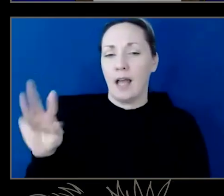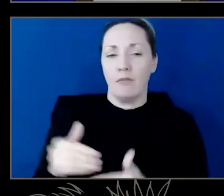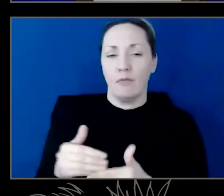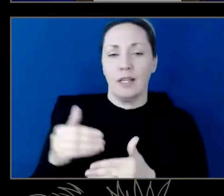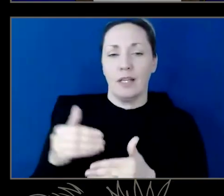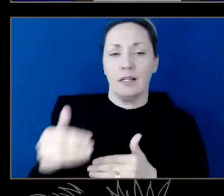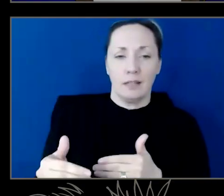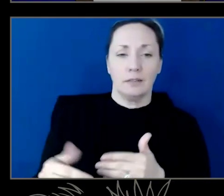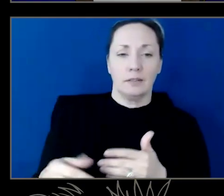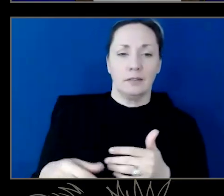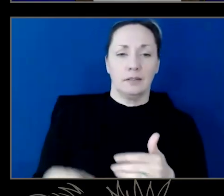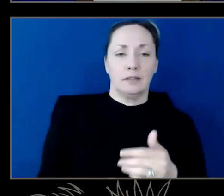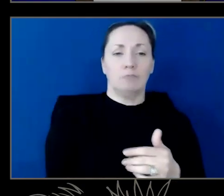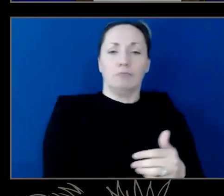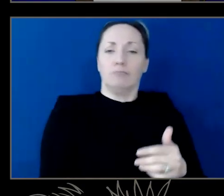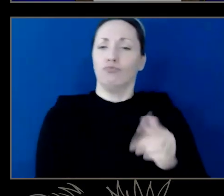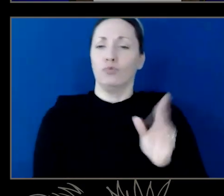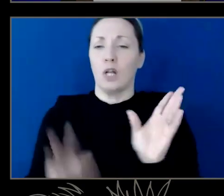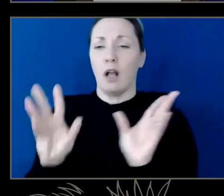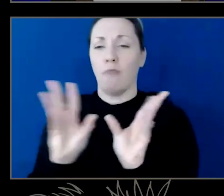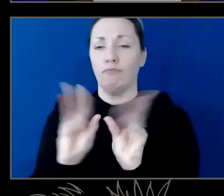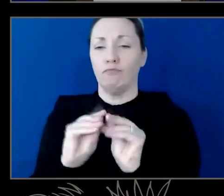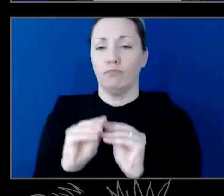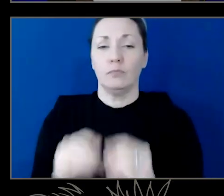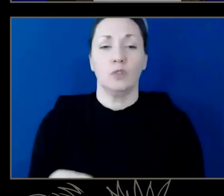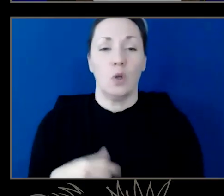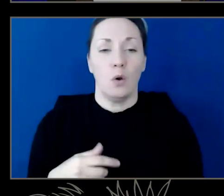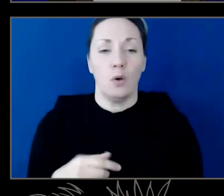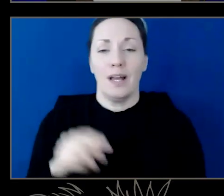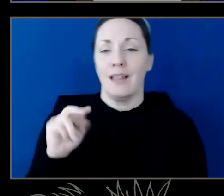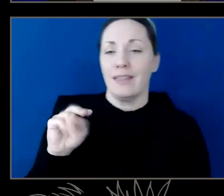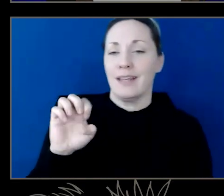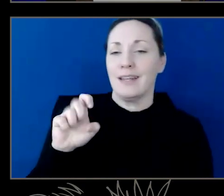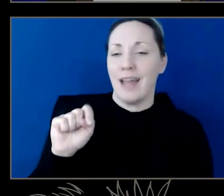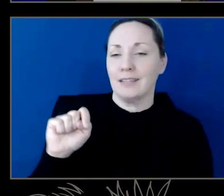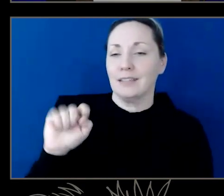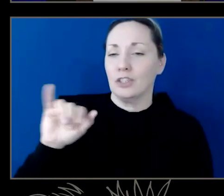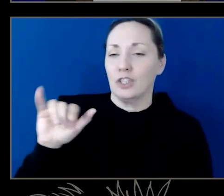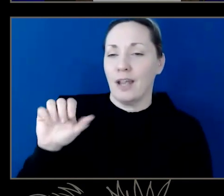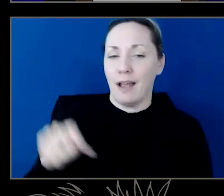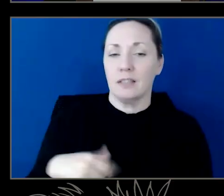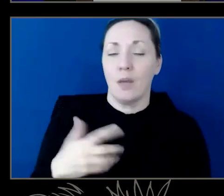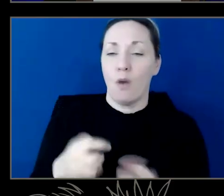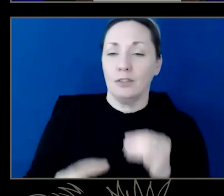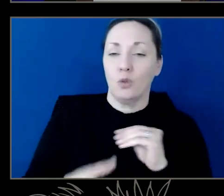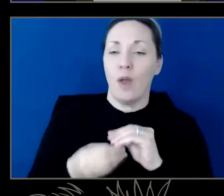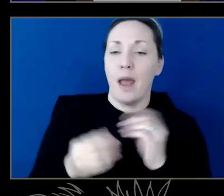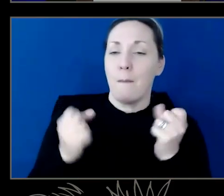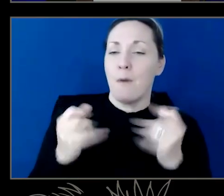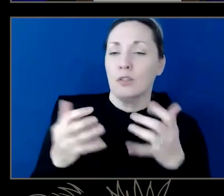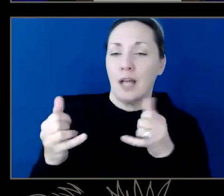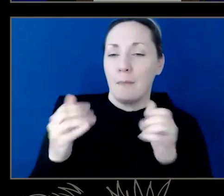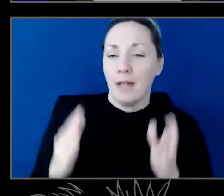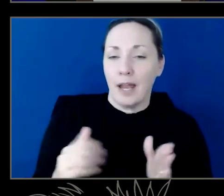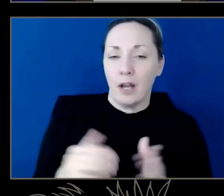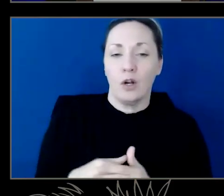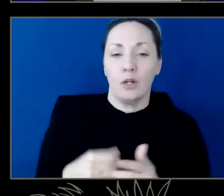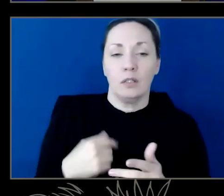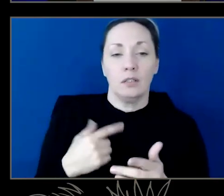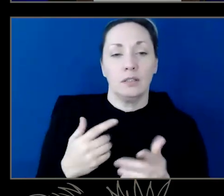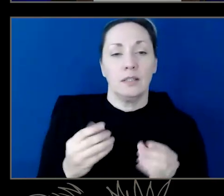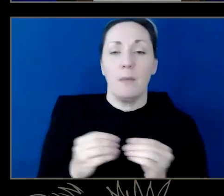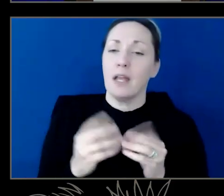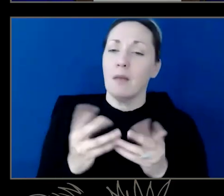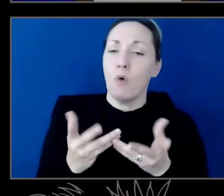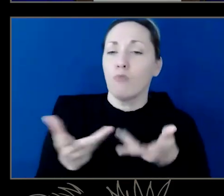Conf. And of course, they wanted to add a multiplayer experience in the hero to make it a little bit more